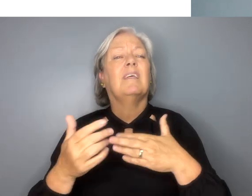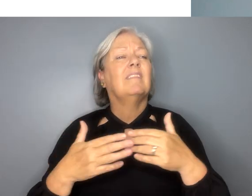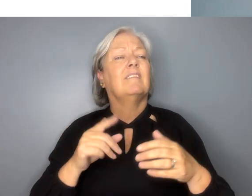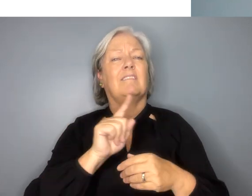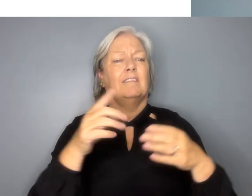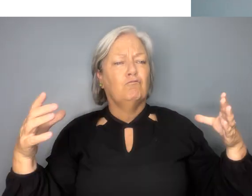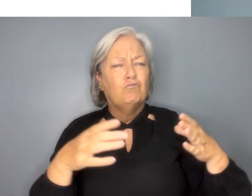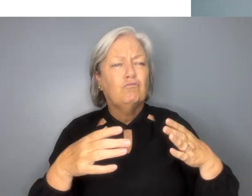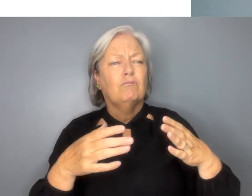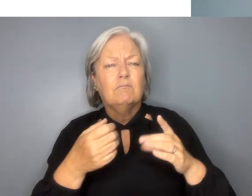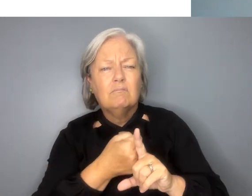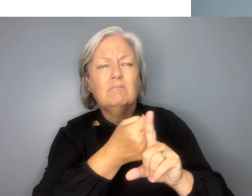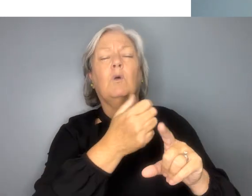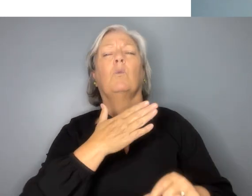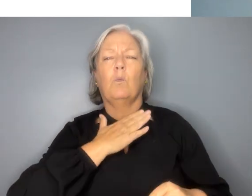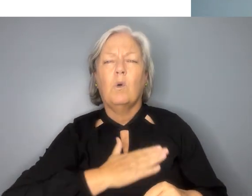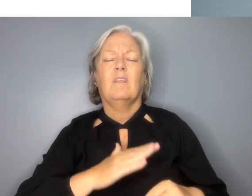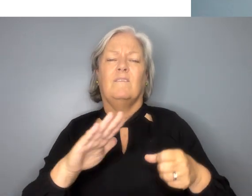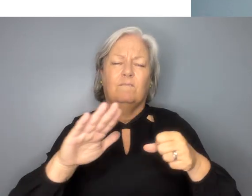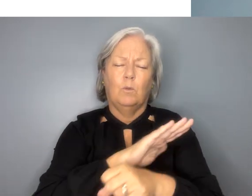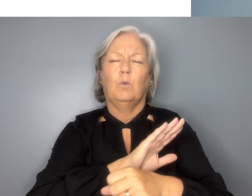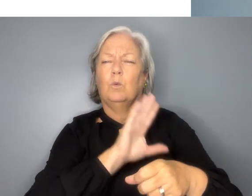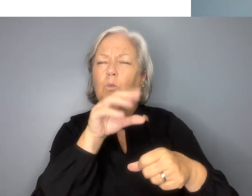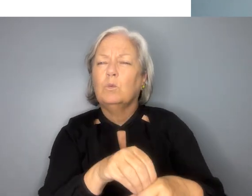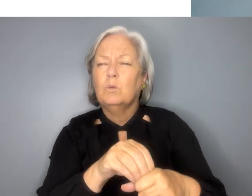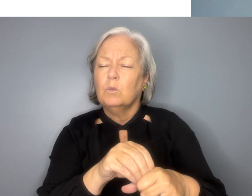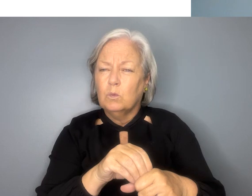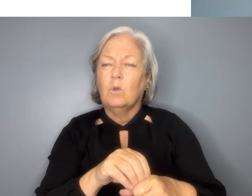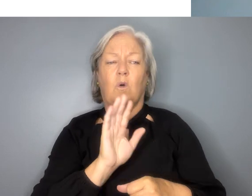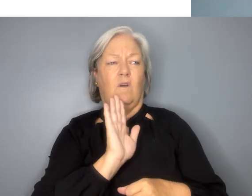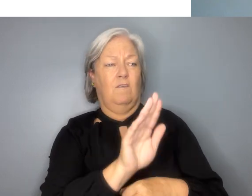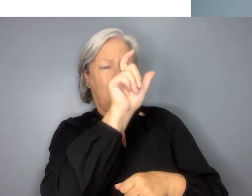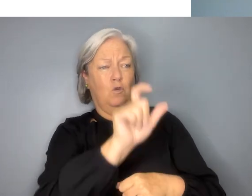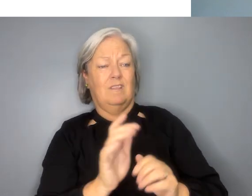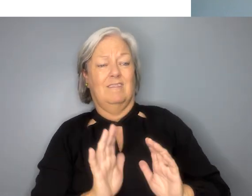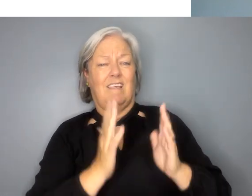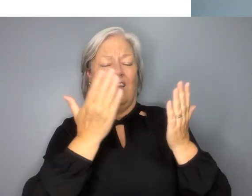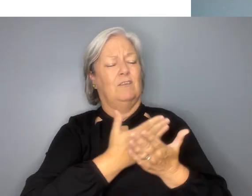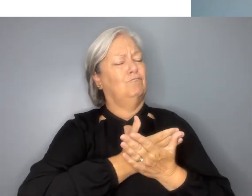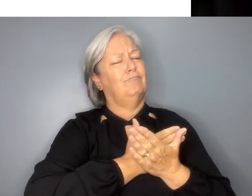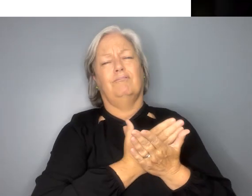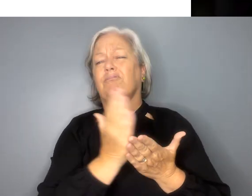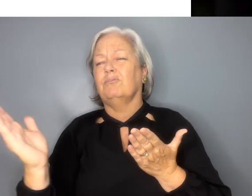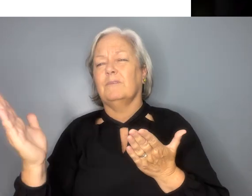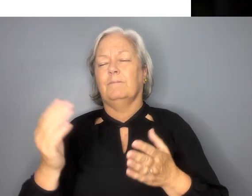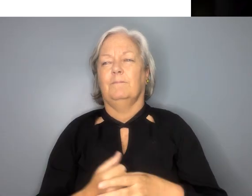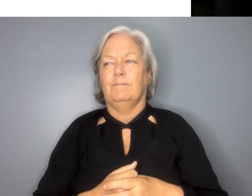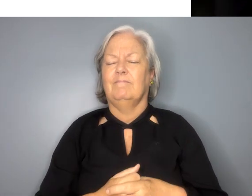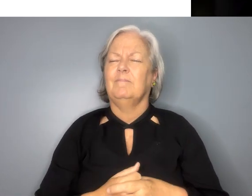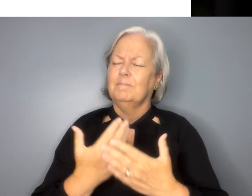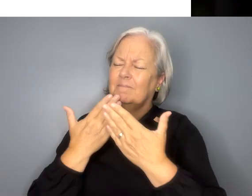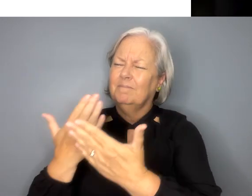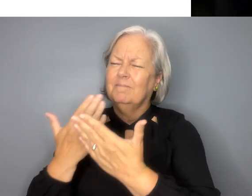social justice movement is ensuring that it is fully inclusive of every aspect of a person. Thank you